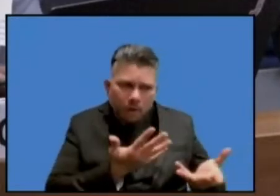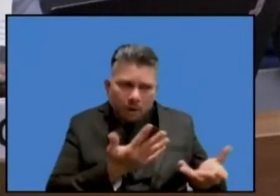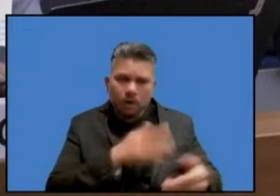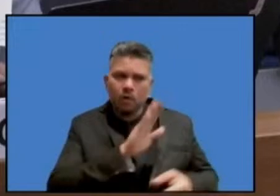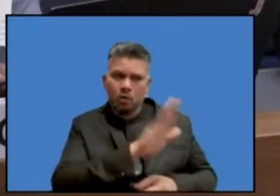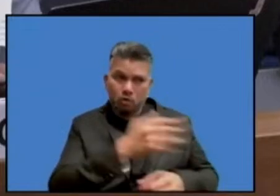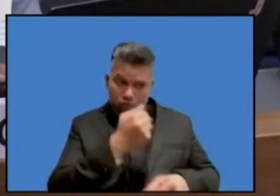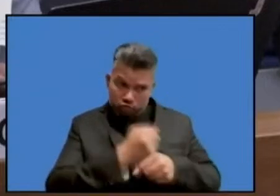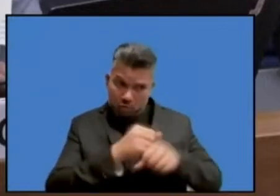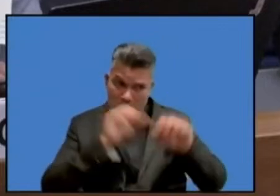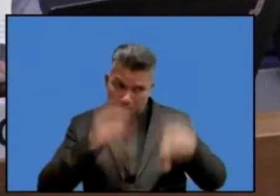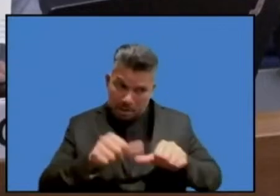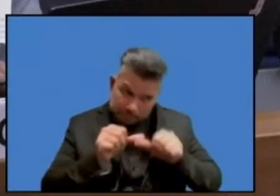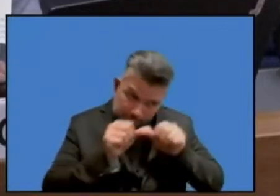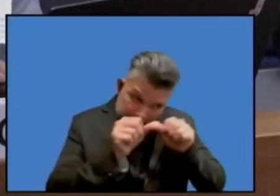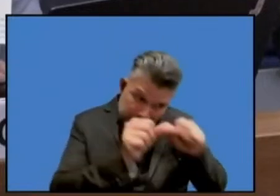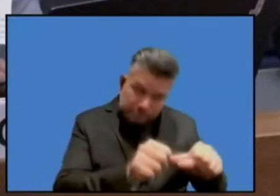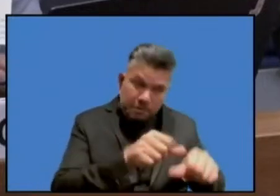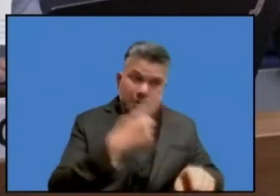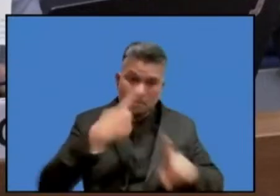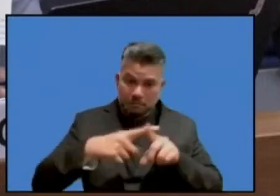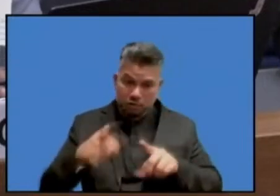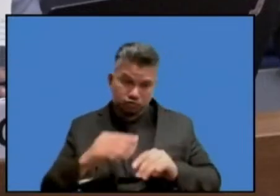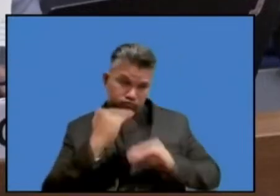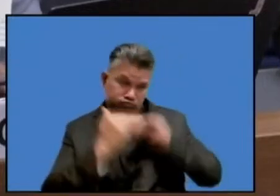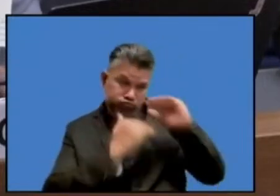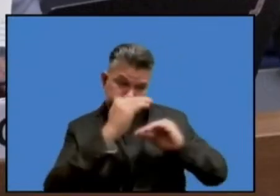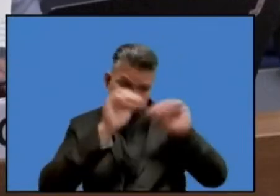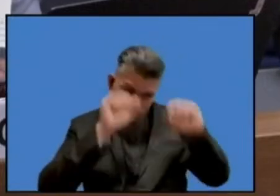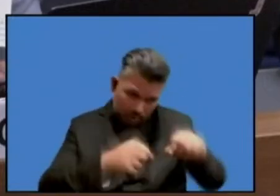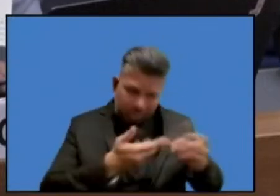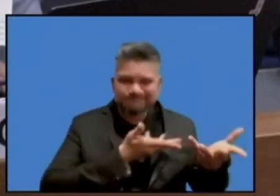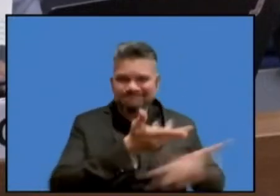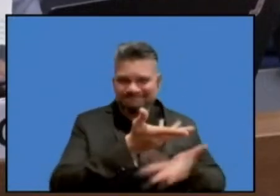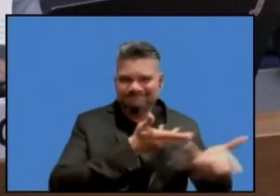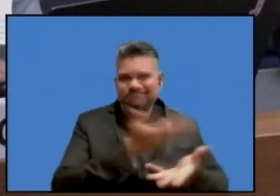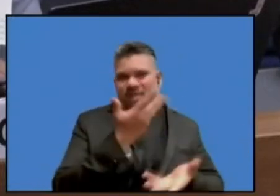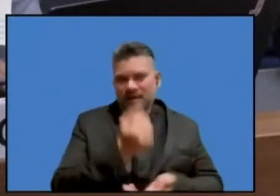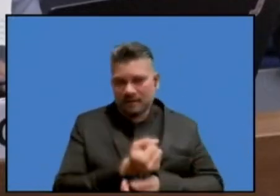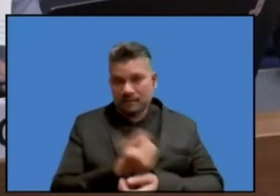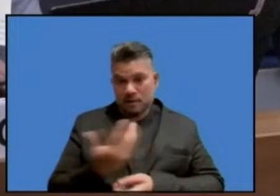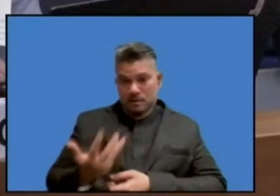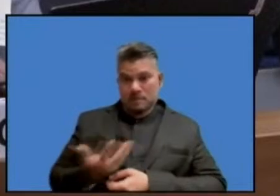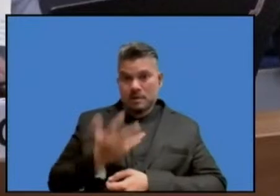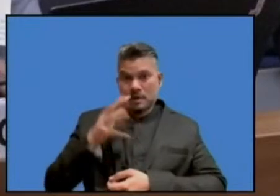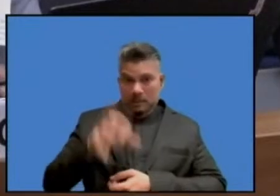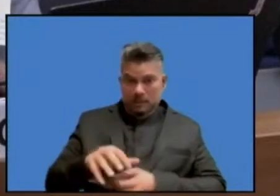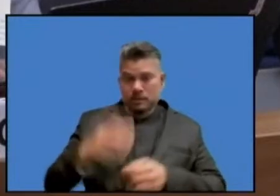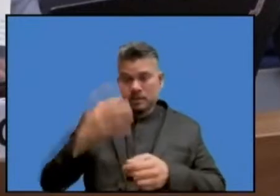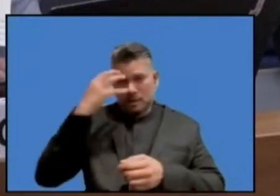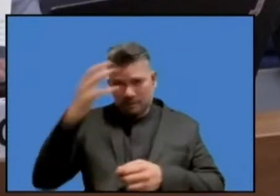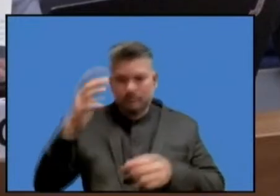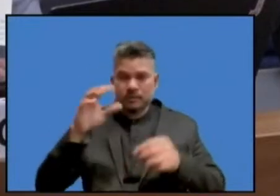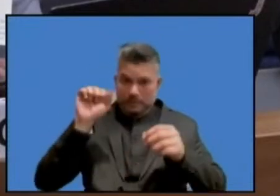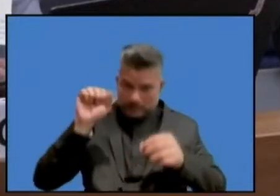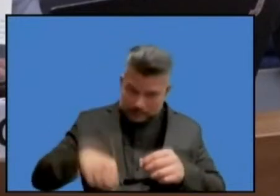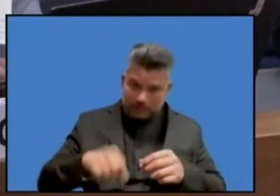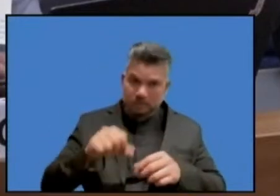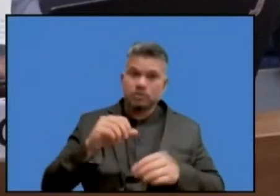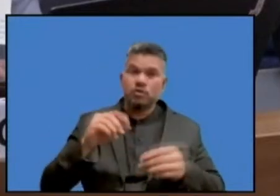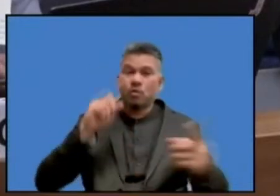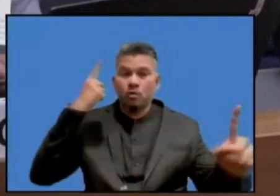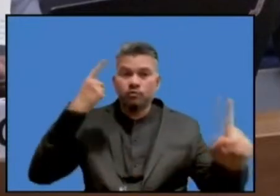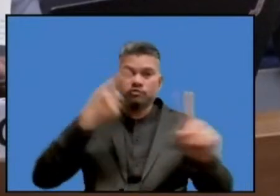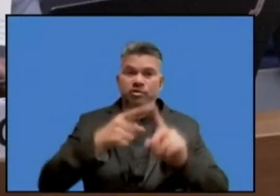career progression for Bangladeshi workers. Bangladesh also prioritizes Objective 17, that is promoting